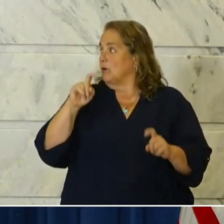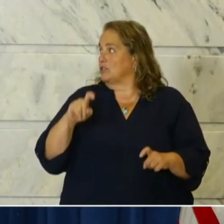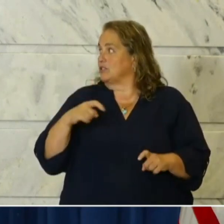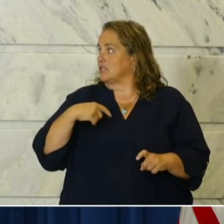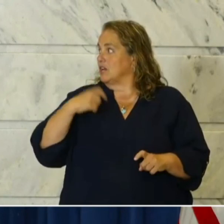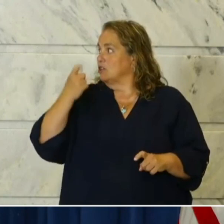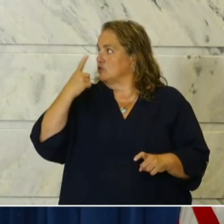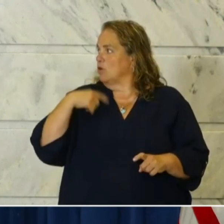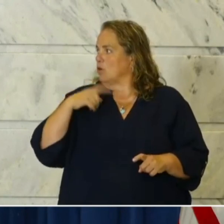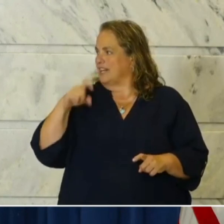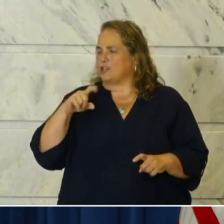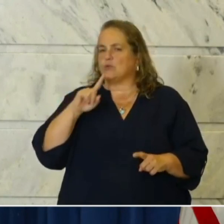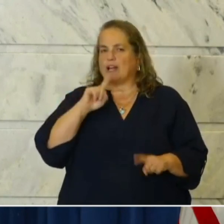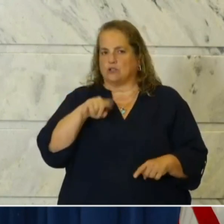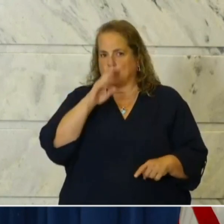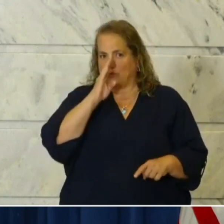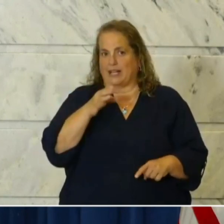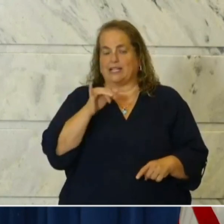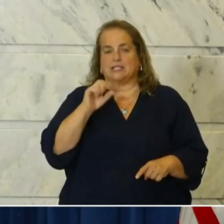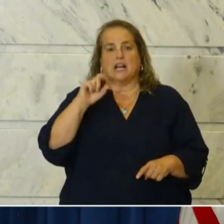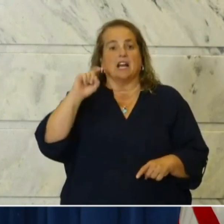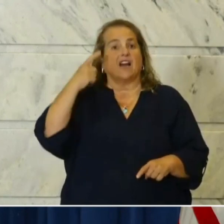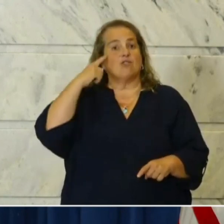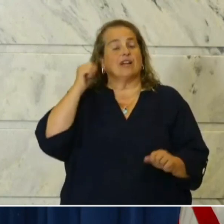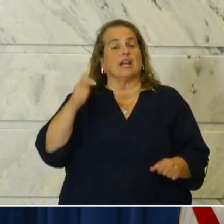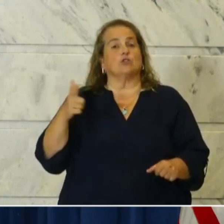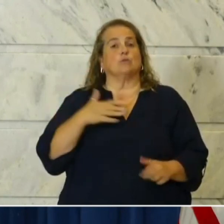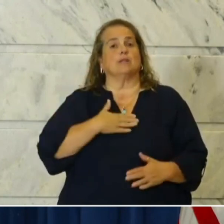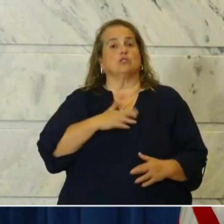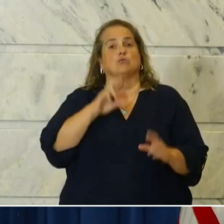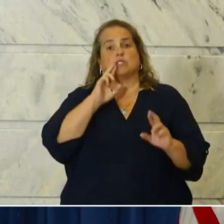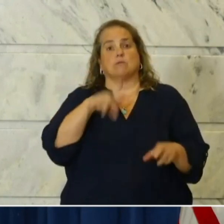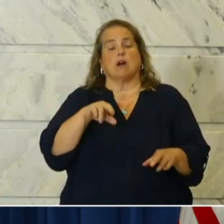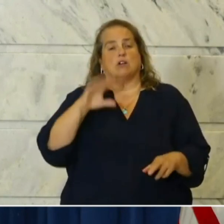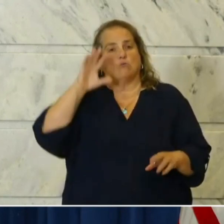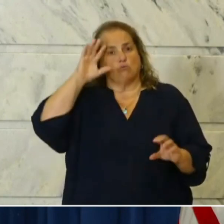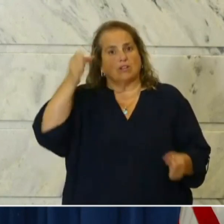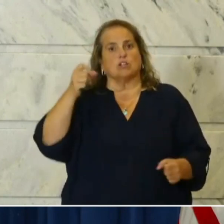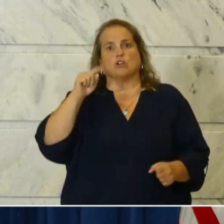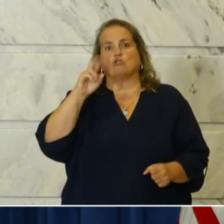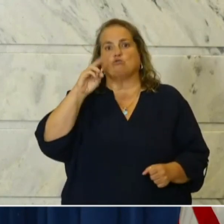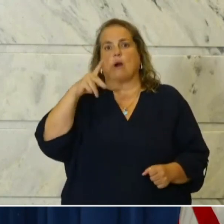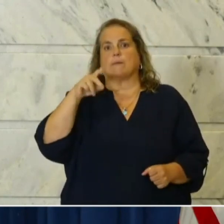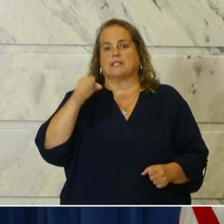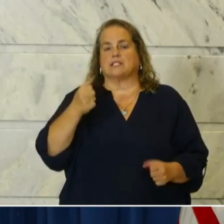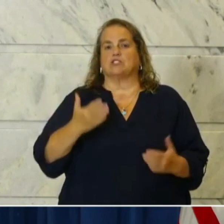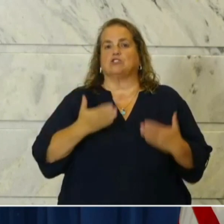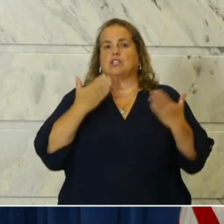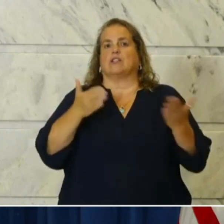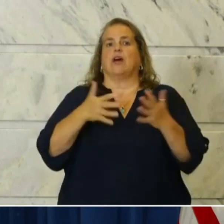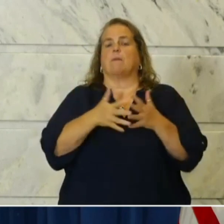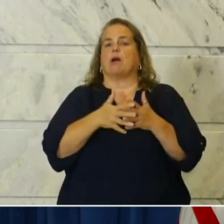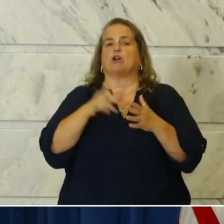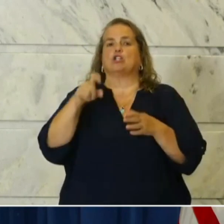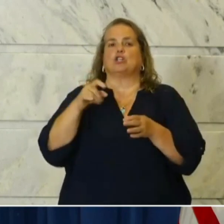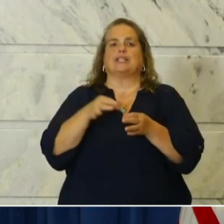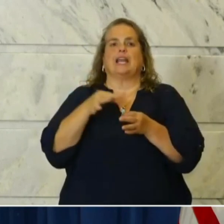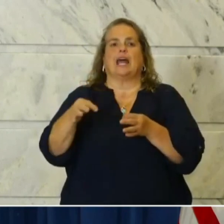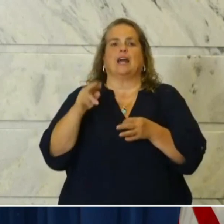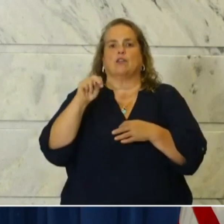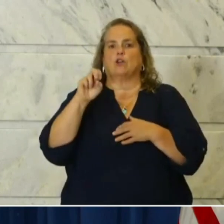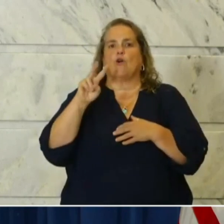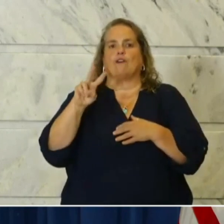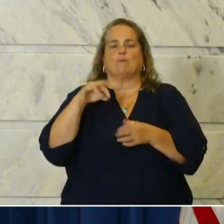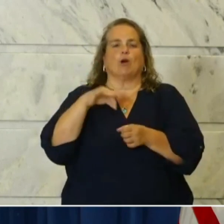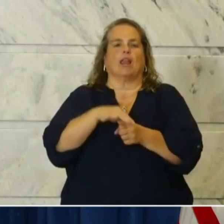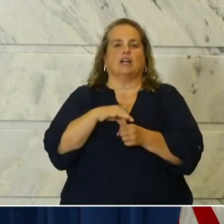answer directly. It says, Governor, can you please respond to President Trump's suggestion that America should delay the November election? I